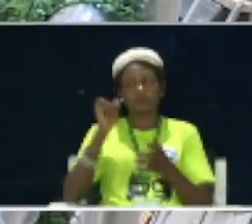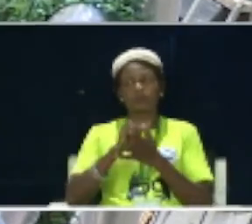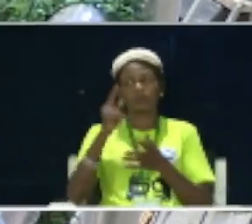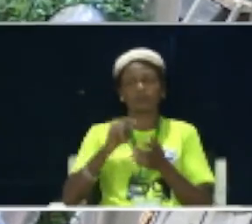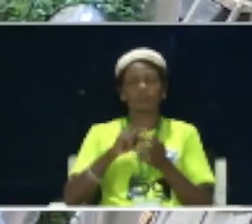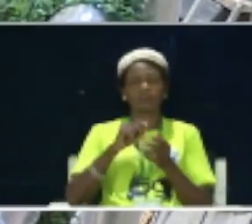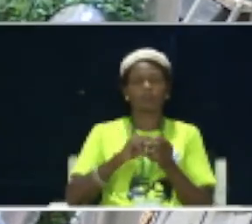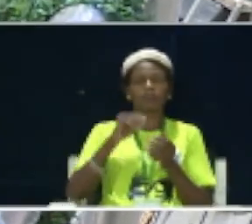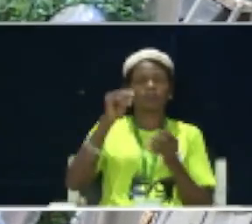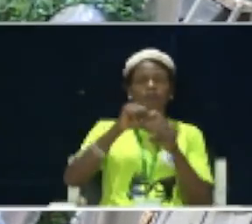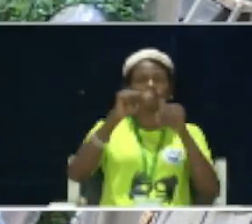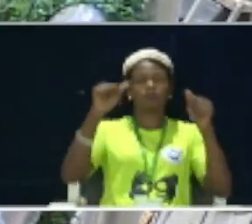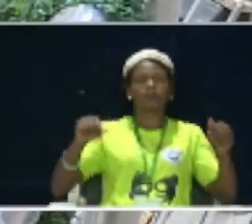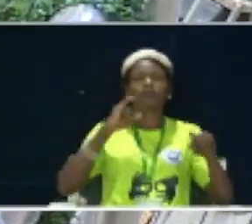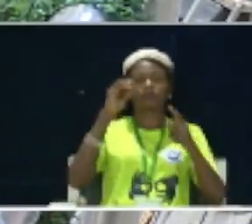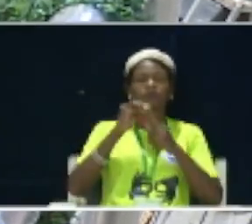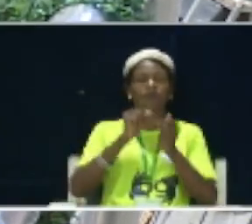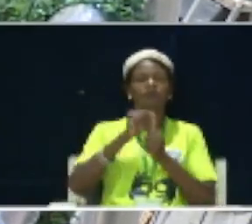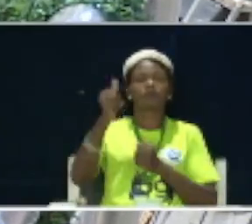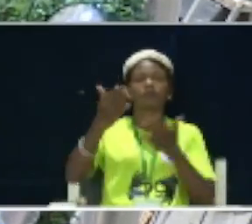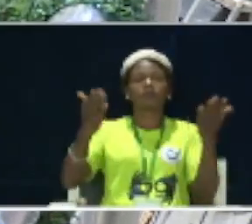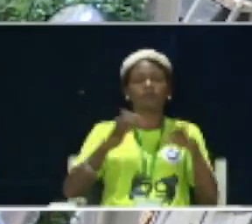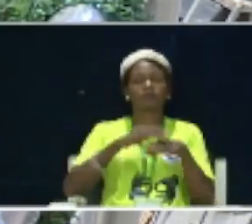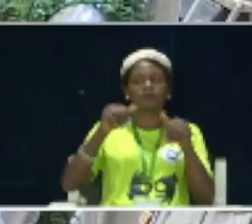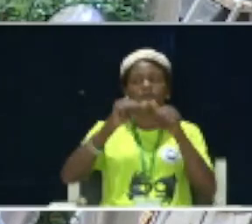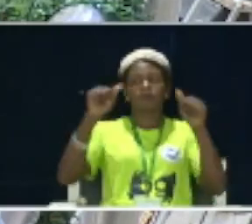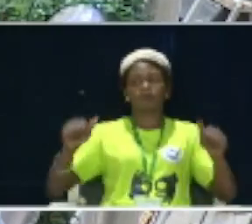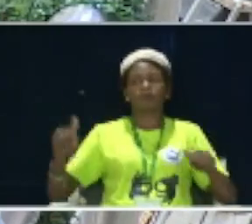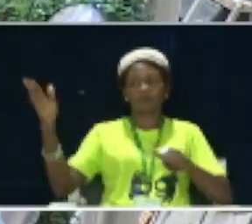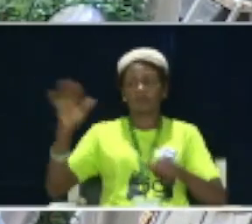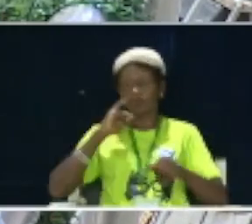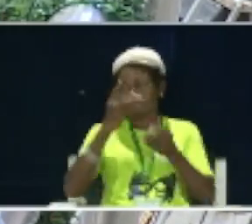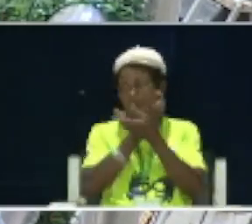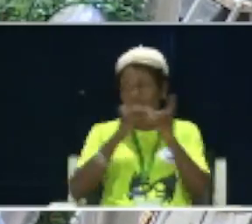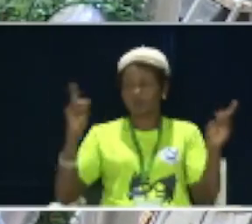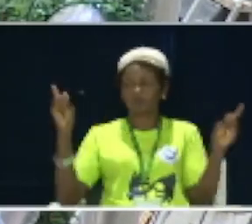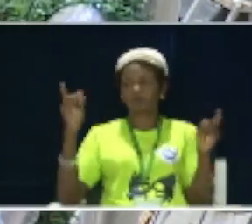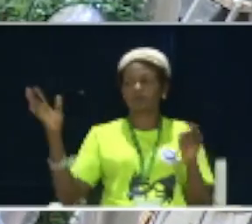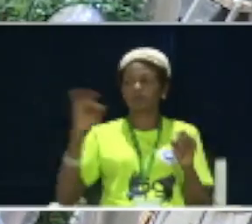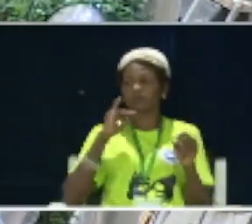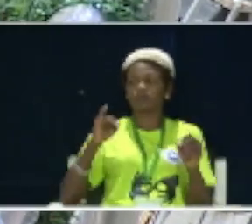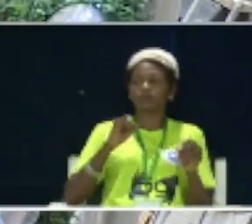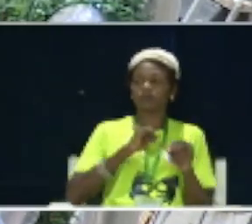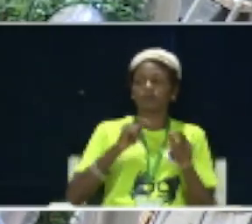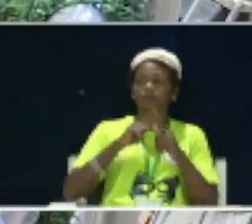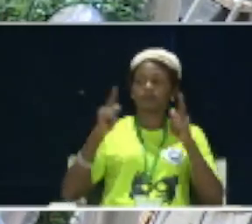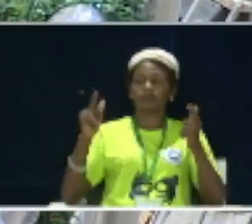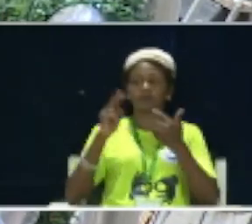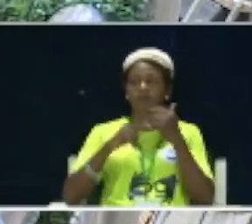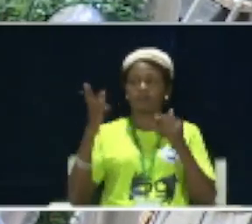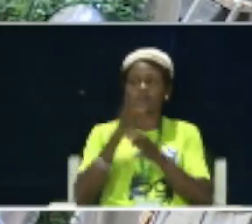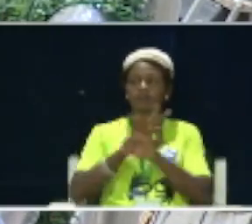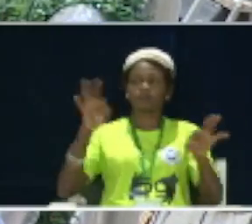far. Here at the altar, there is deliverance, there is emancipation, there is